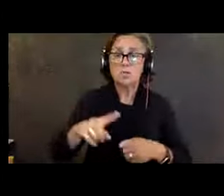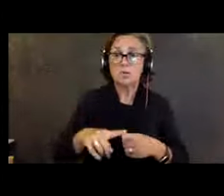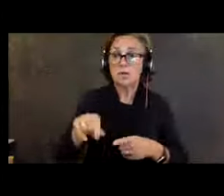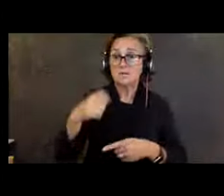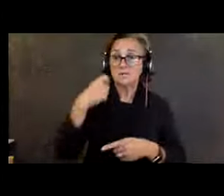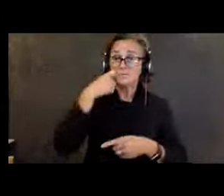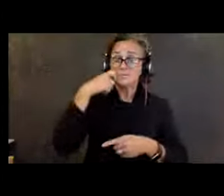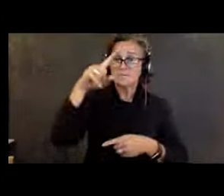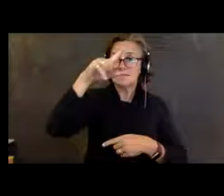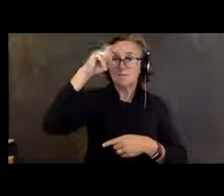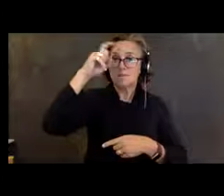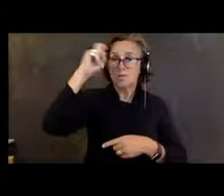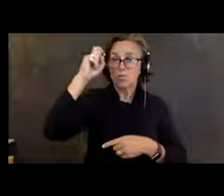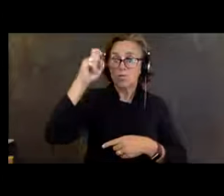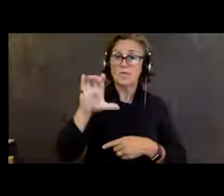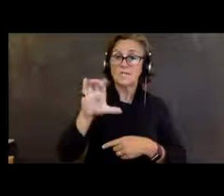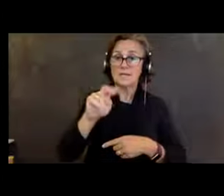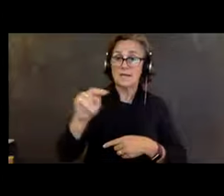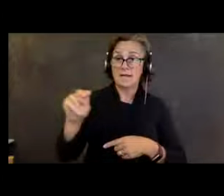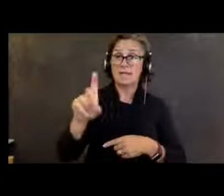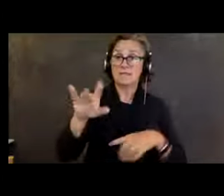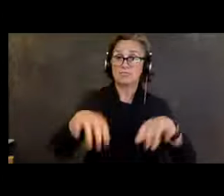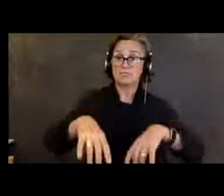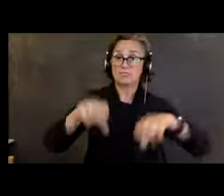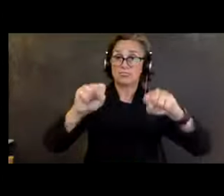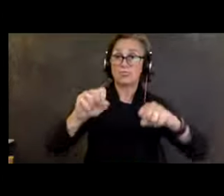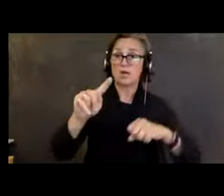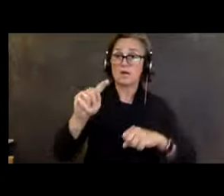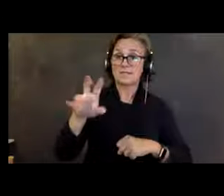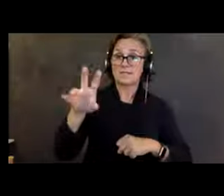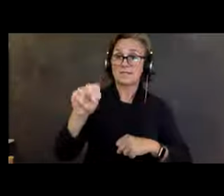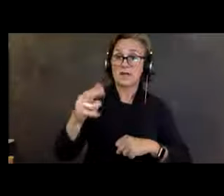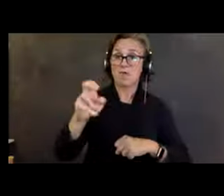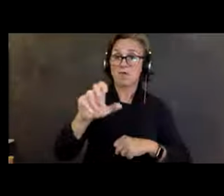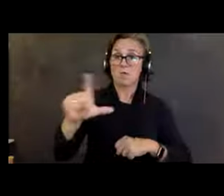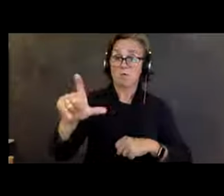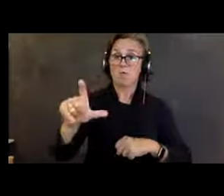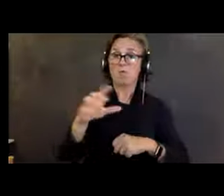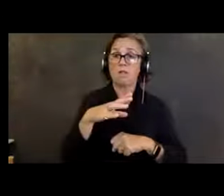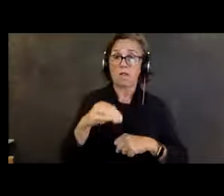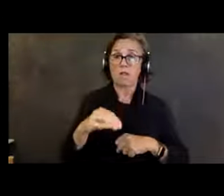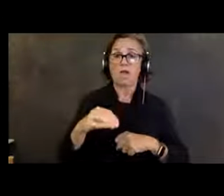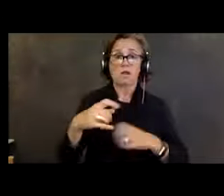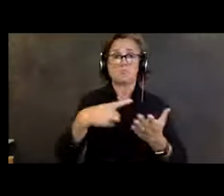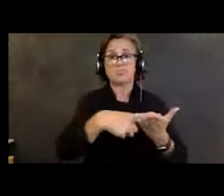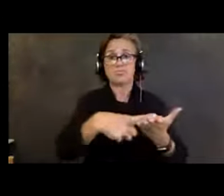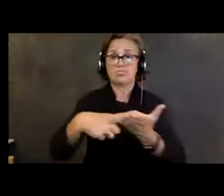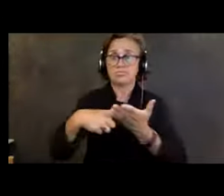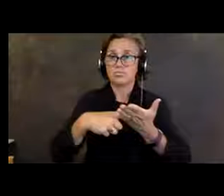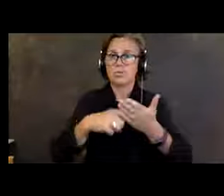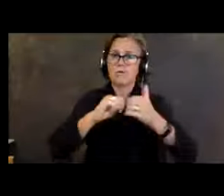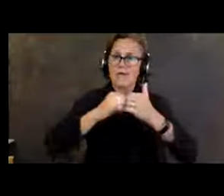summer, CNN had a town hall to talk about racism, how to talk to racism for kids and